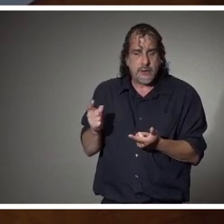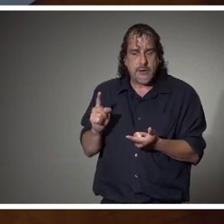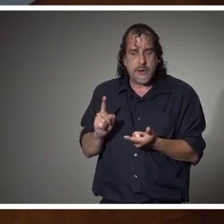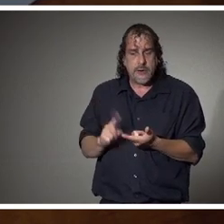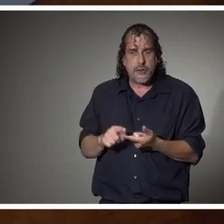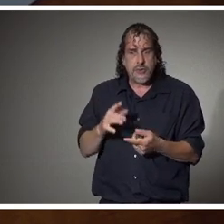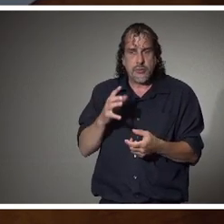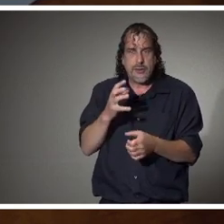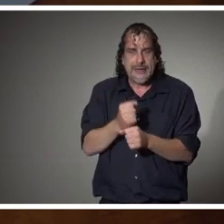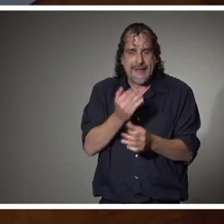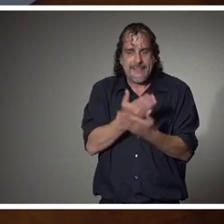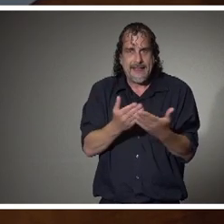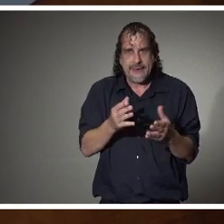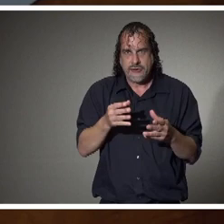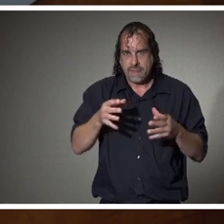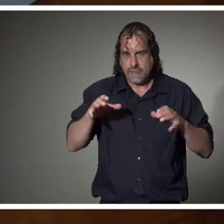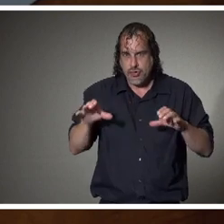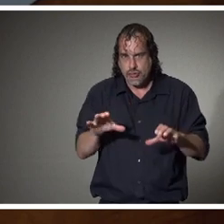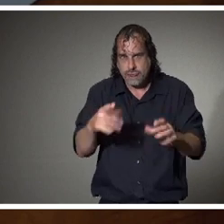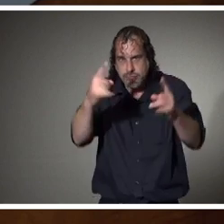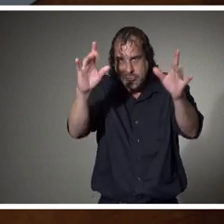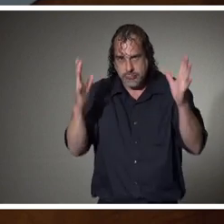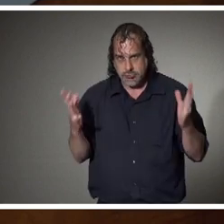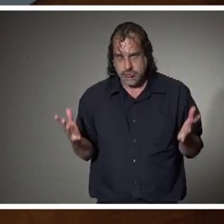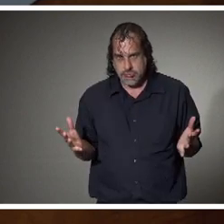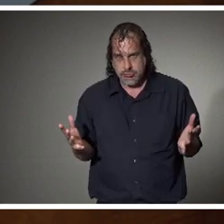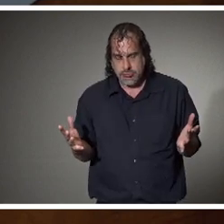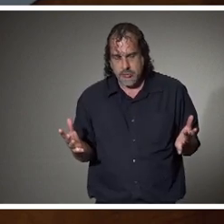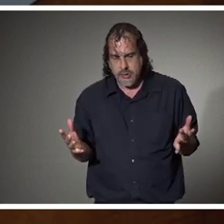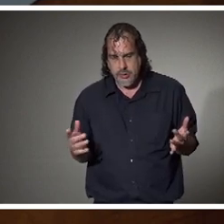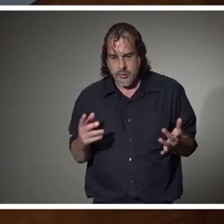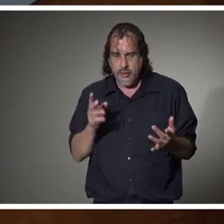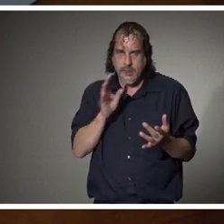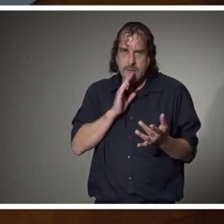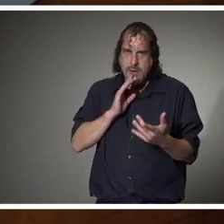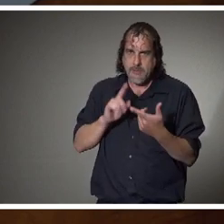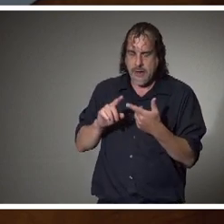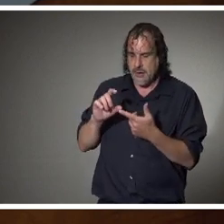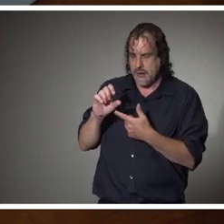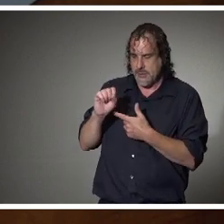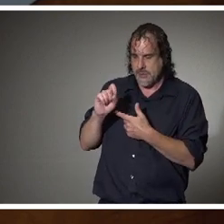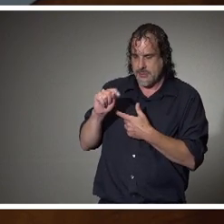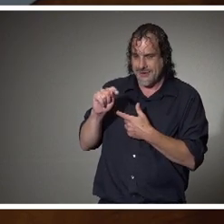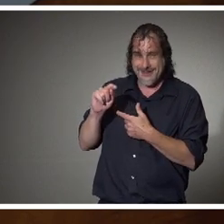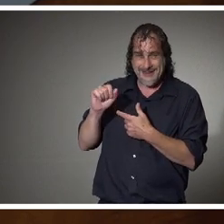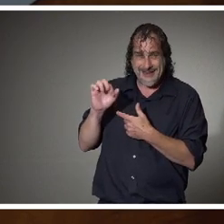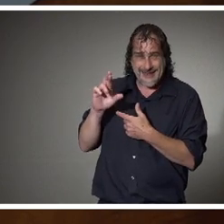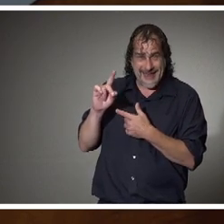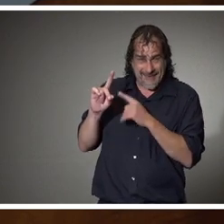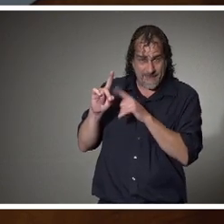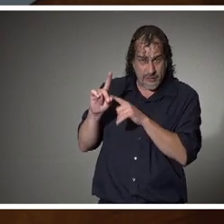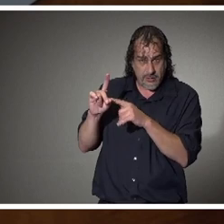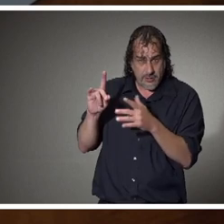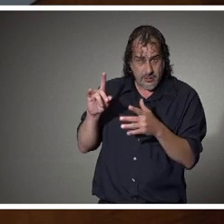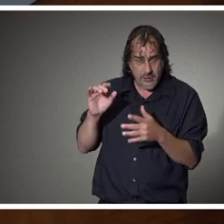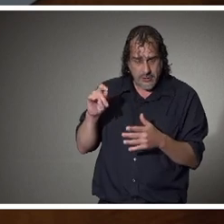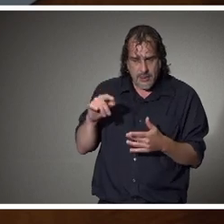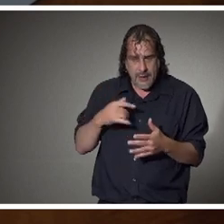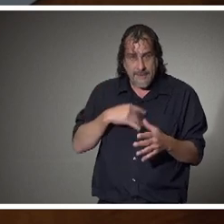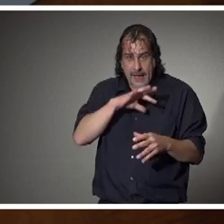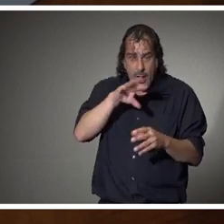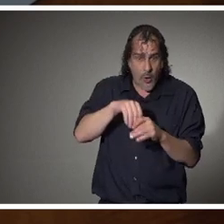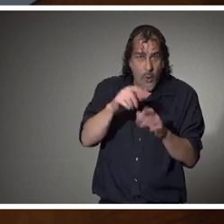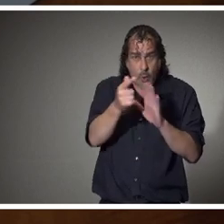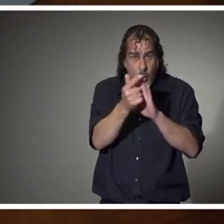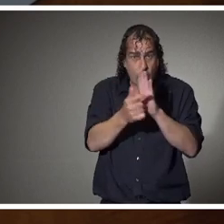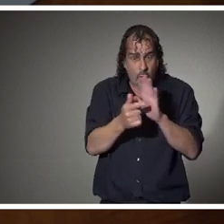get things done. And so when you talk about the Stafford Act, and what the entire act contemplates is